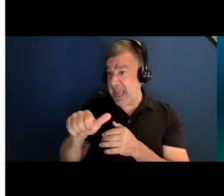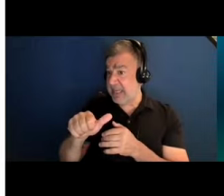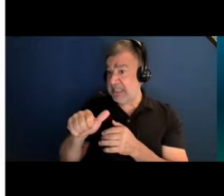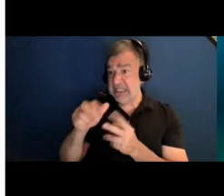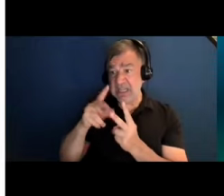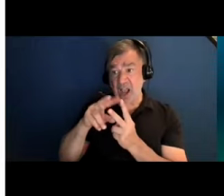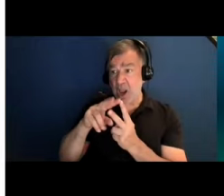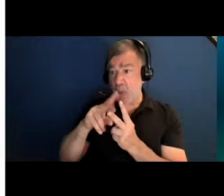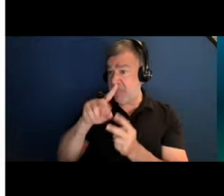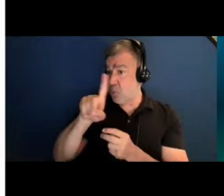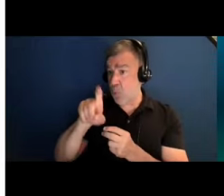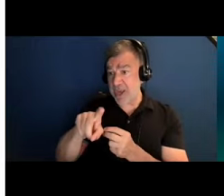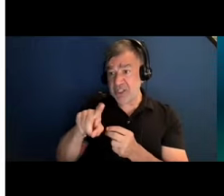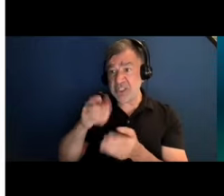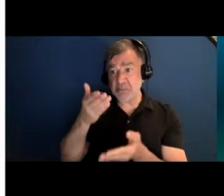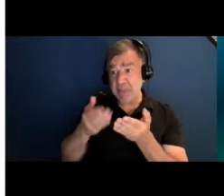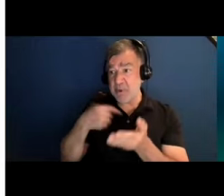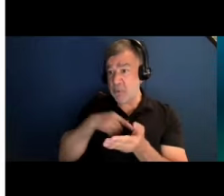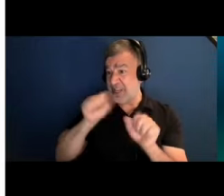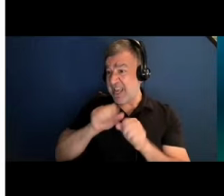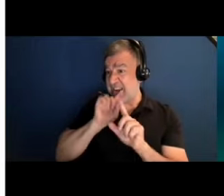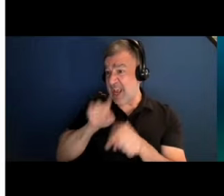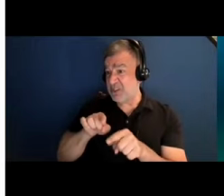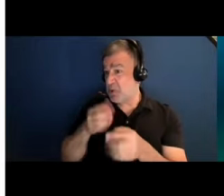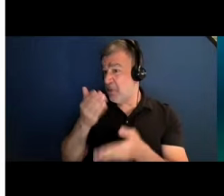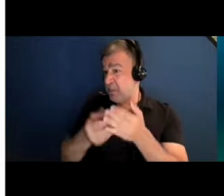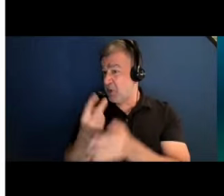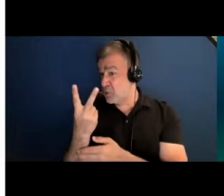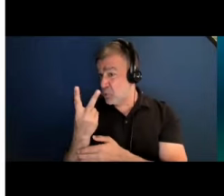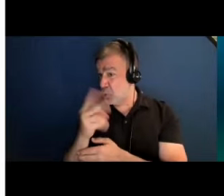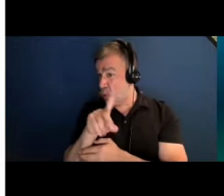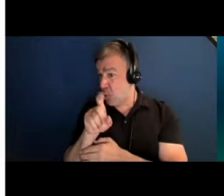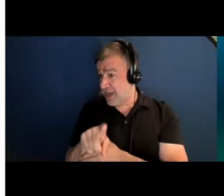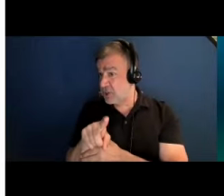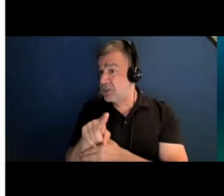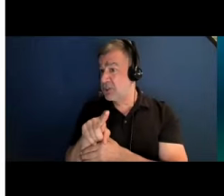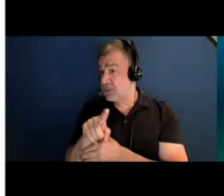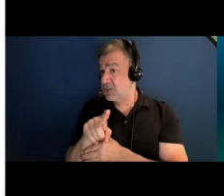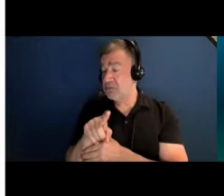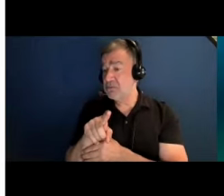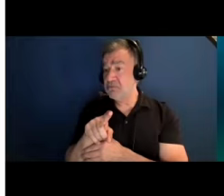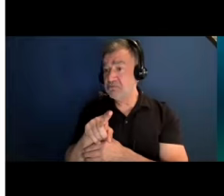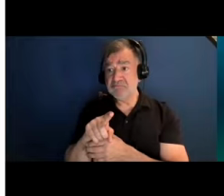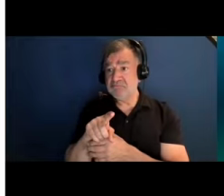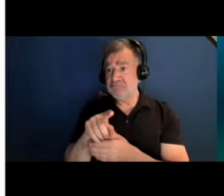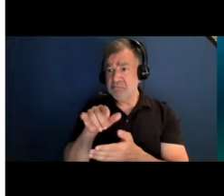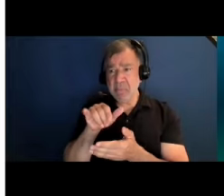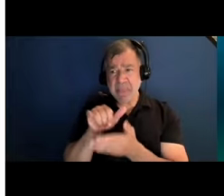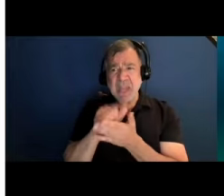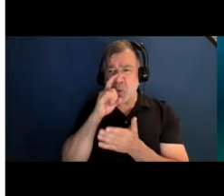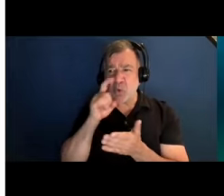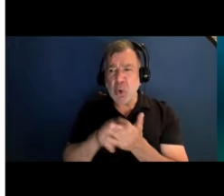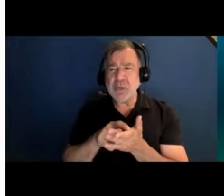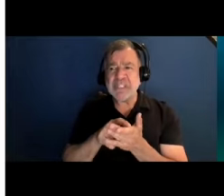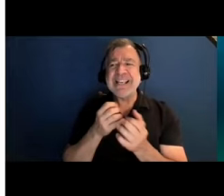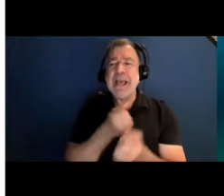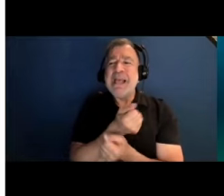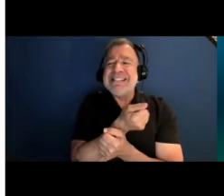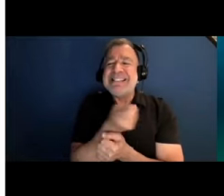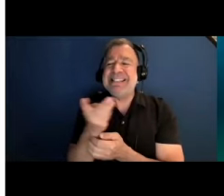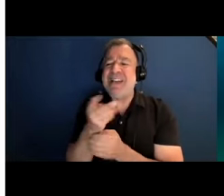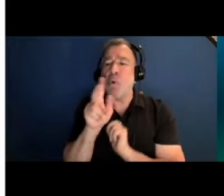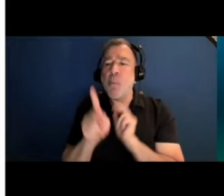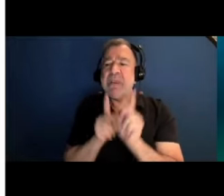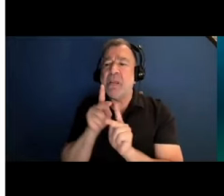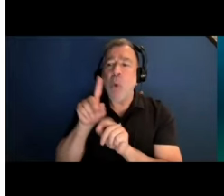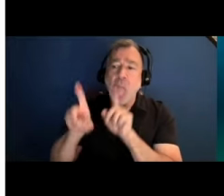of questions, maybe just limit it to 2, if there are any, where there were trends, where several